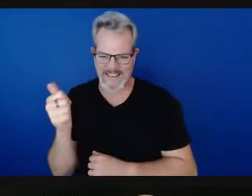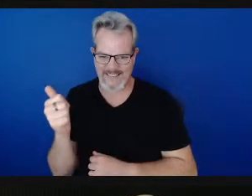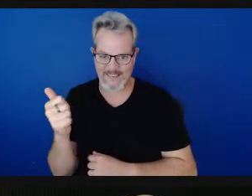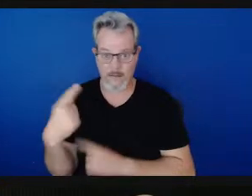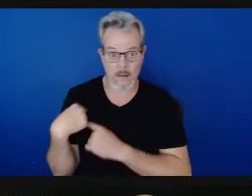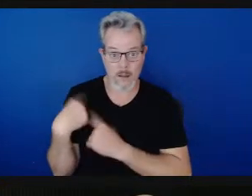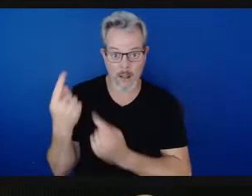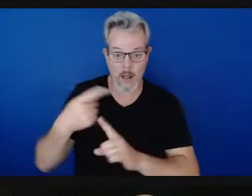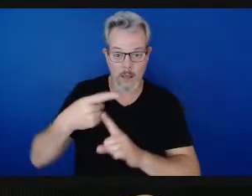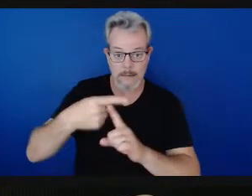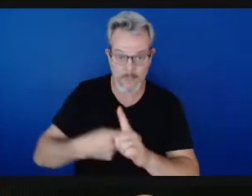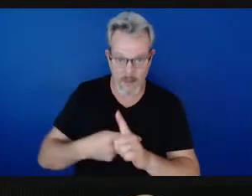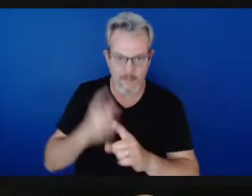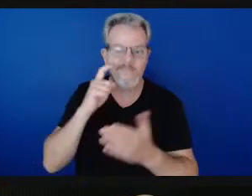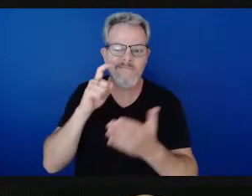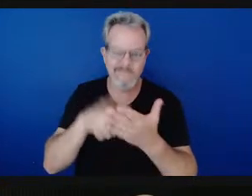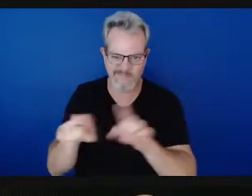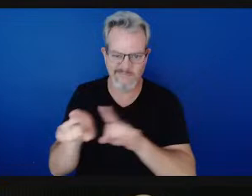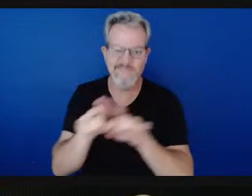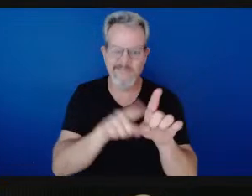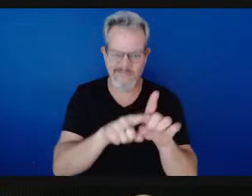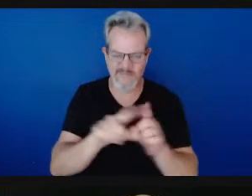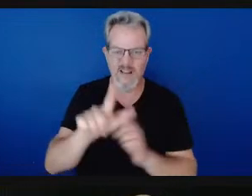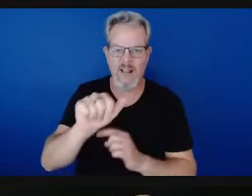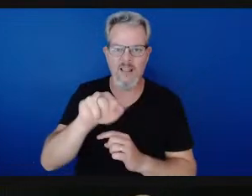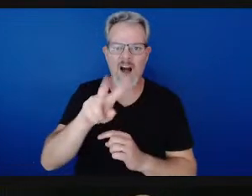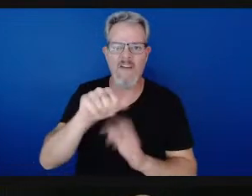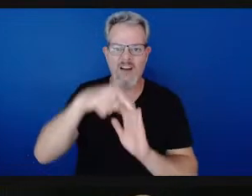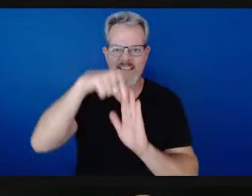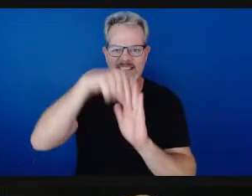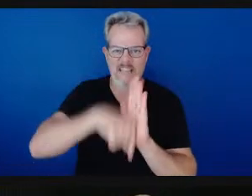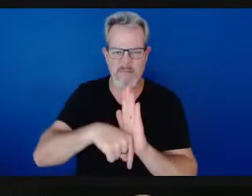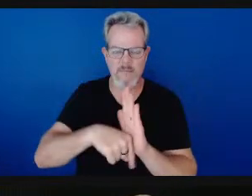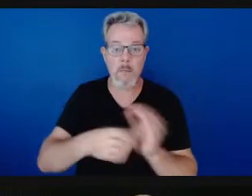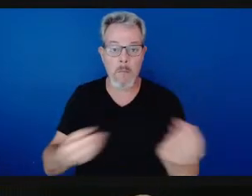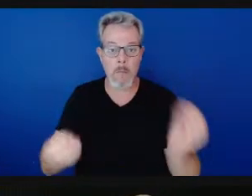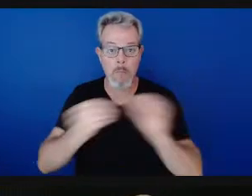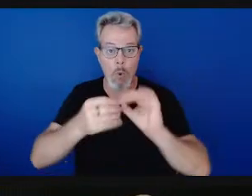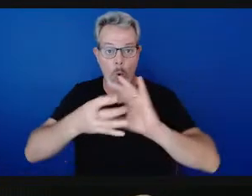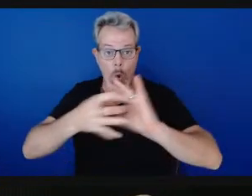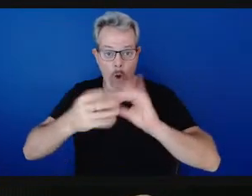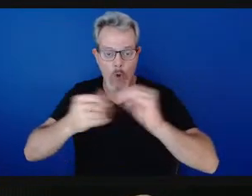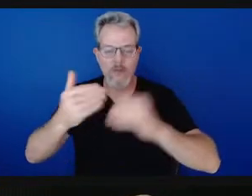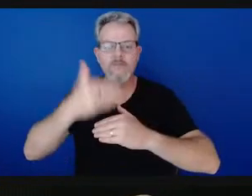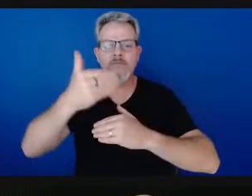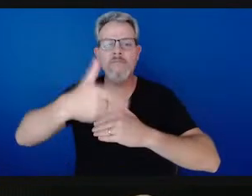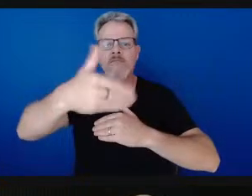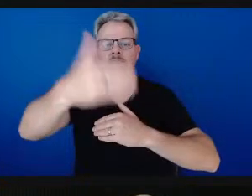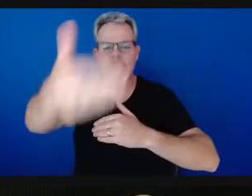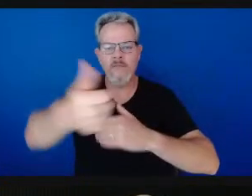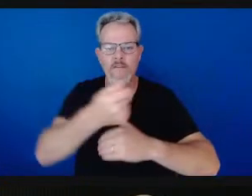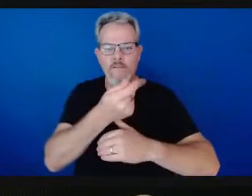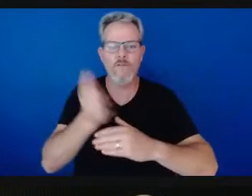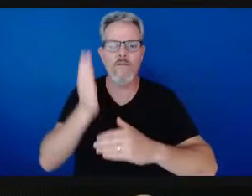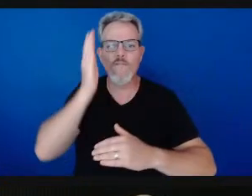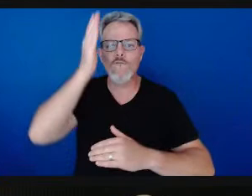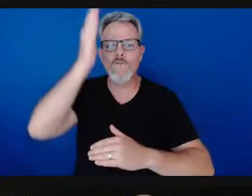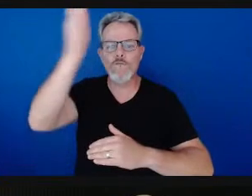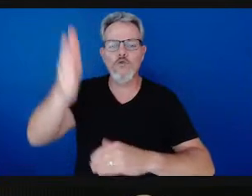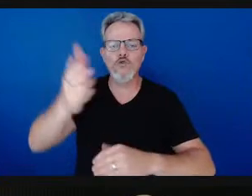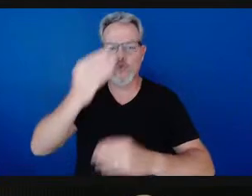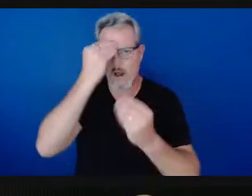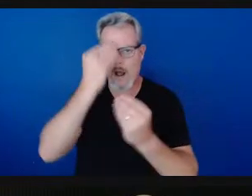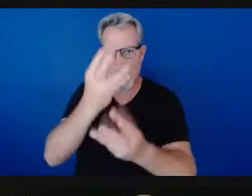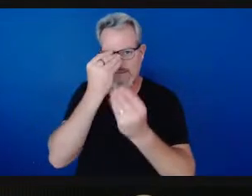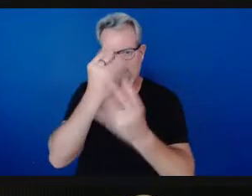similar rise. We'll come back to this in future updates once we know exactly the orientation of the laser and the depth